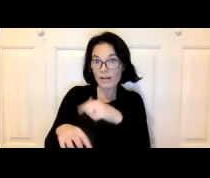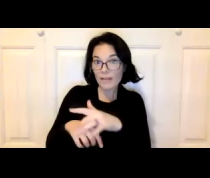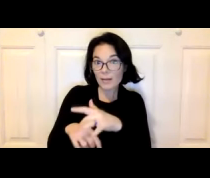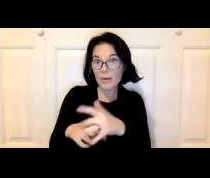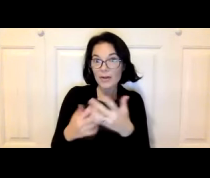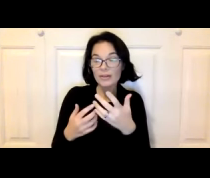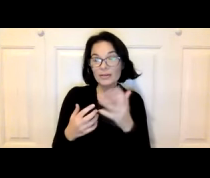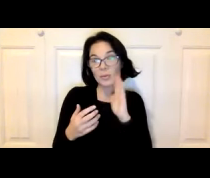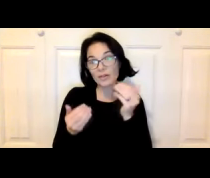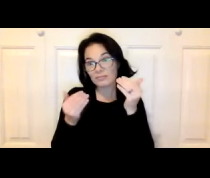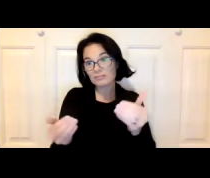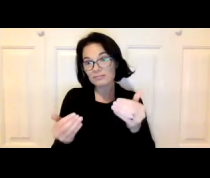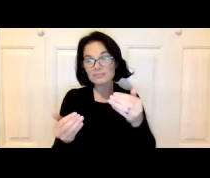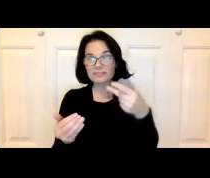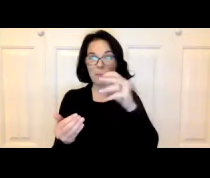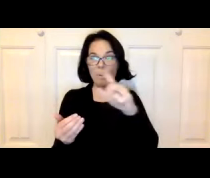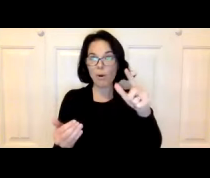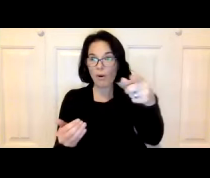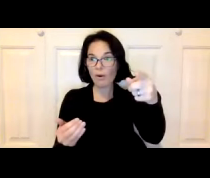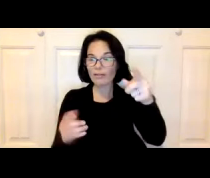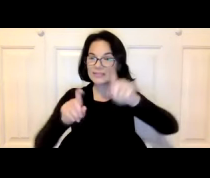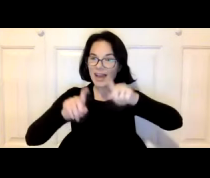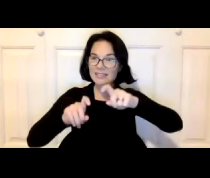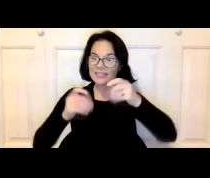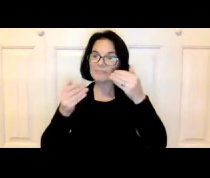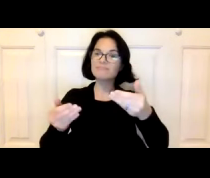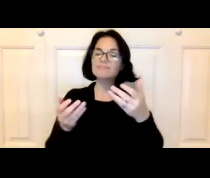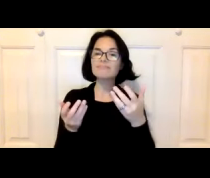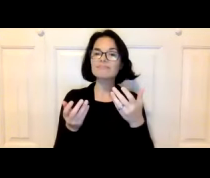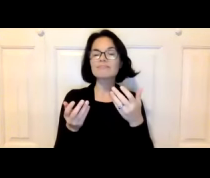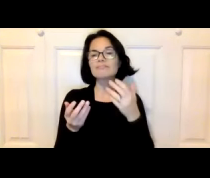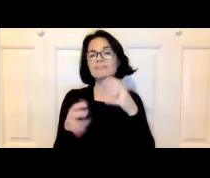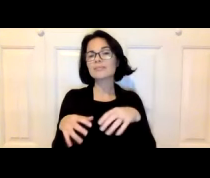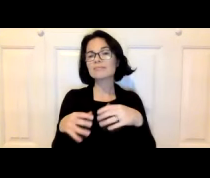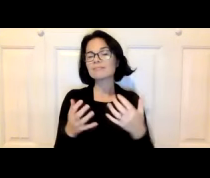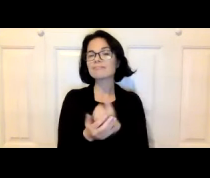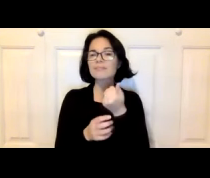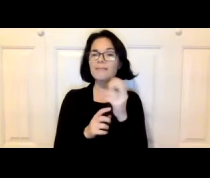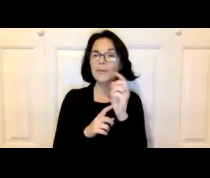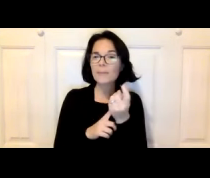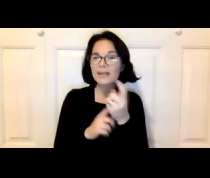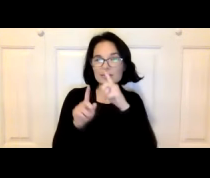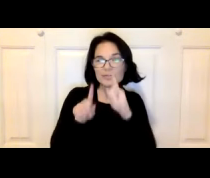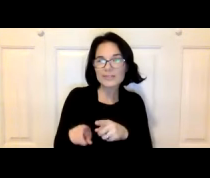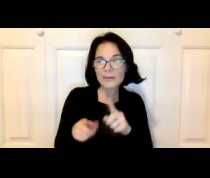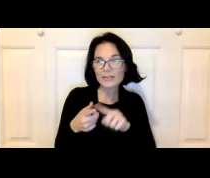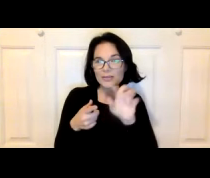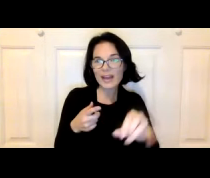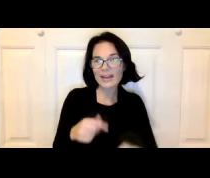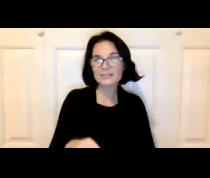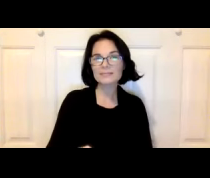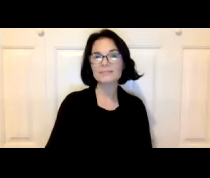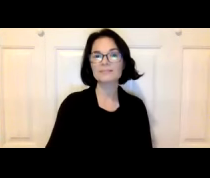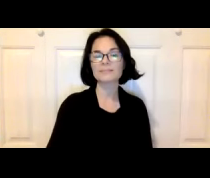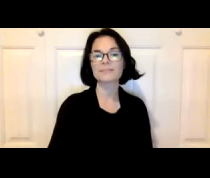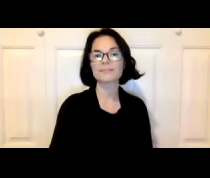So we will get, there it is. So if you can just we'll give you all a couple of minutes to respond.